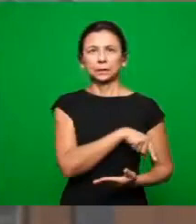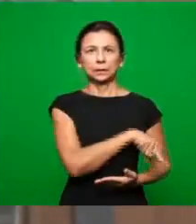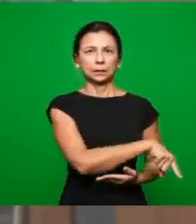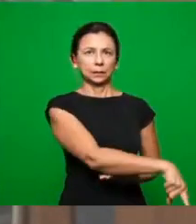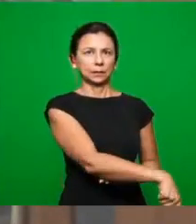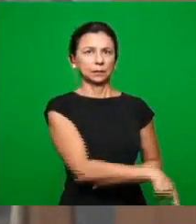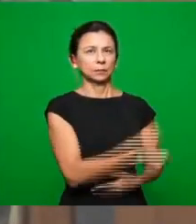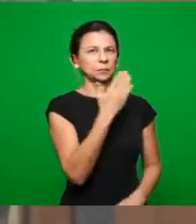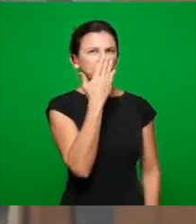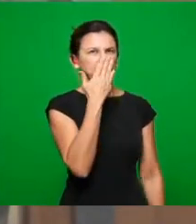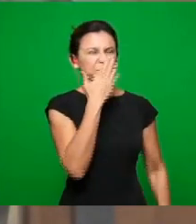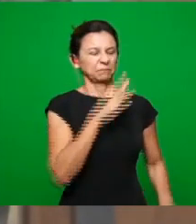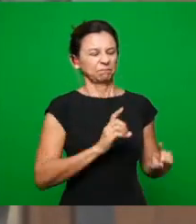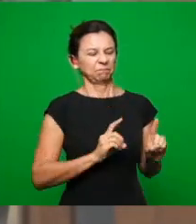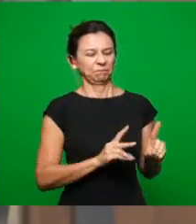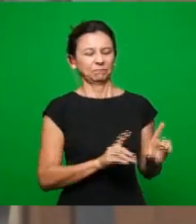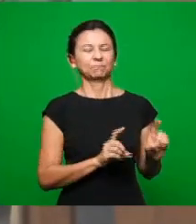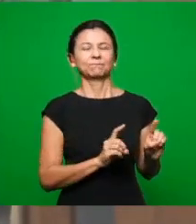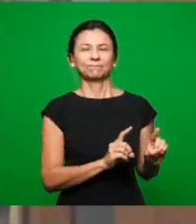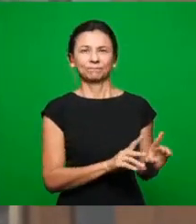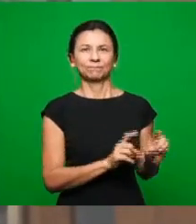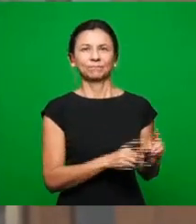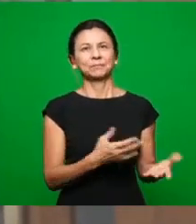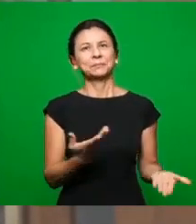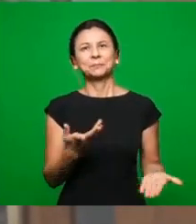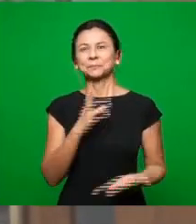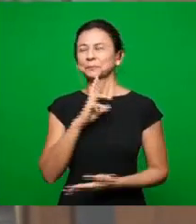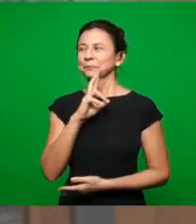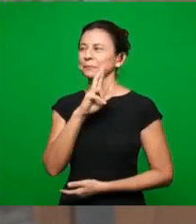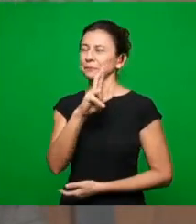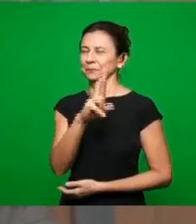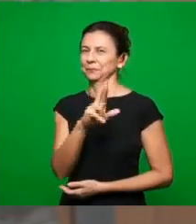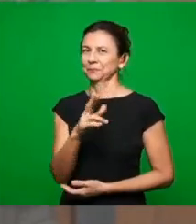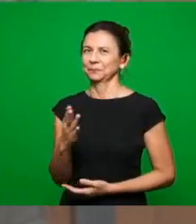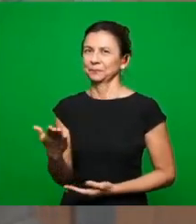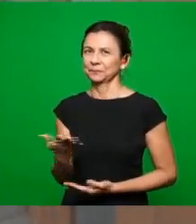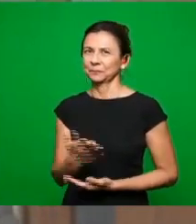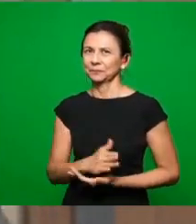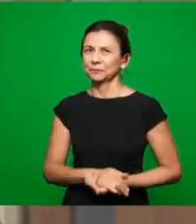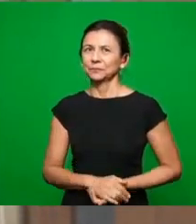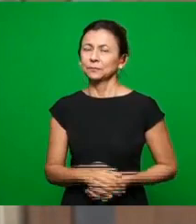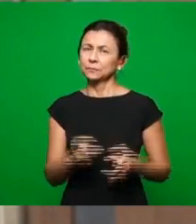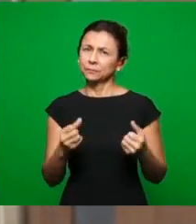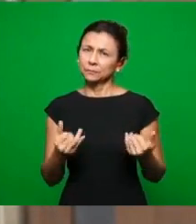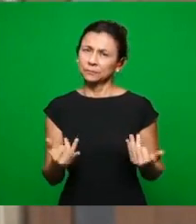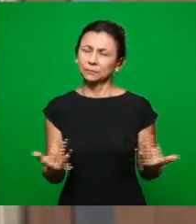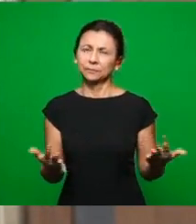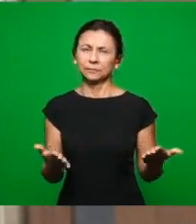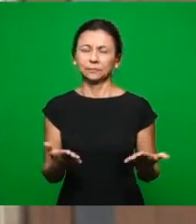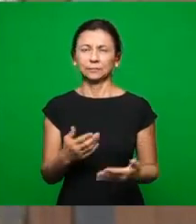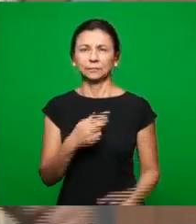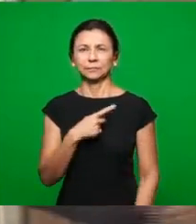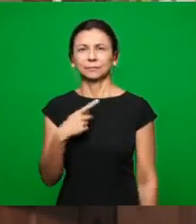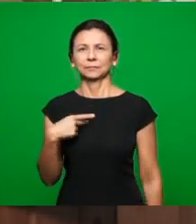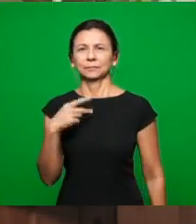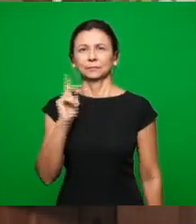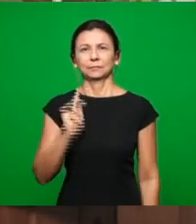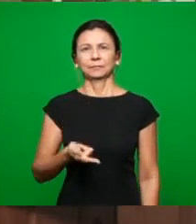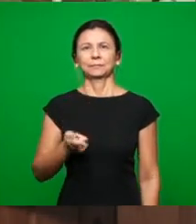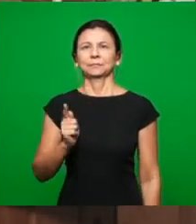prostitution and idolatry. So here is the answer. So now we're going to have a quick